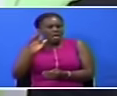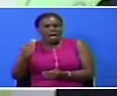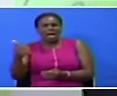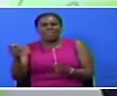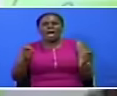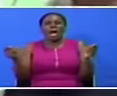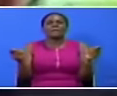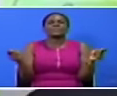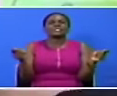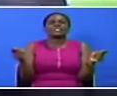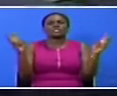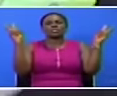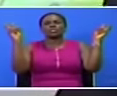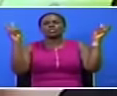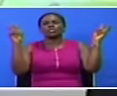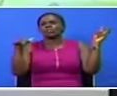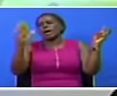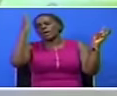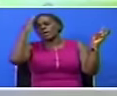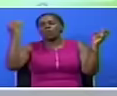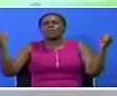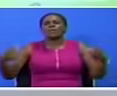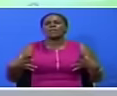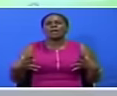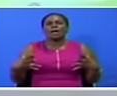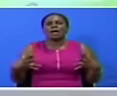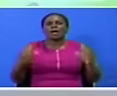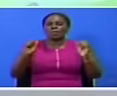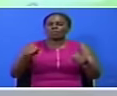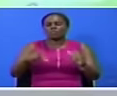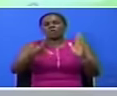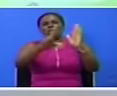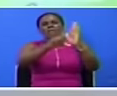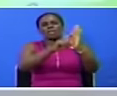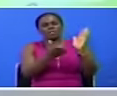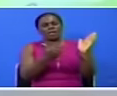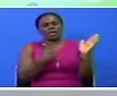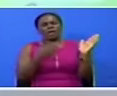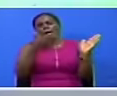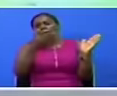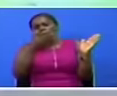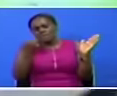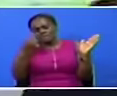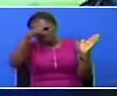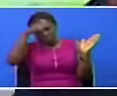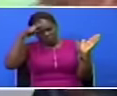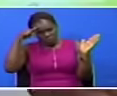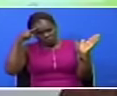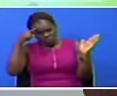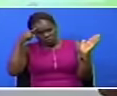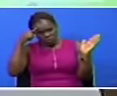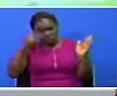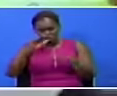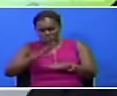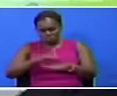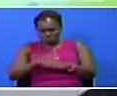administrative. And you know them, and you know I know them. And there are things that are legal. So, because we want a very good